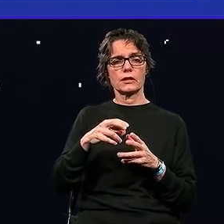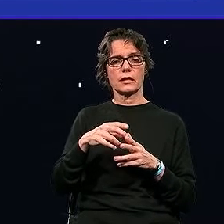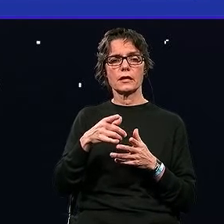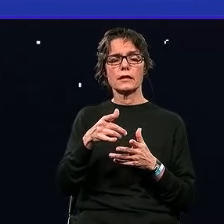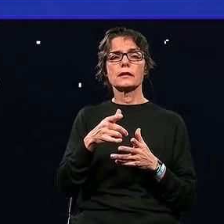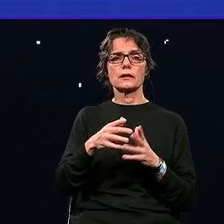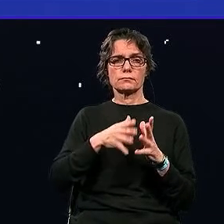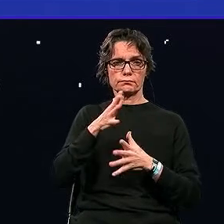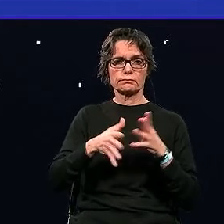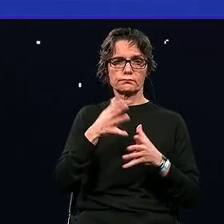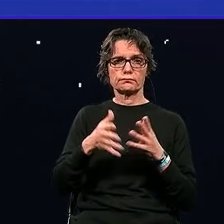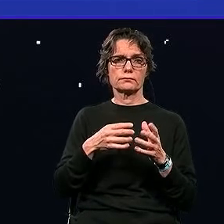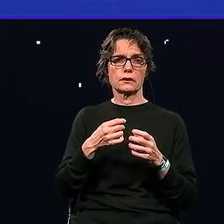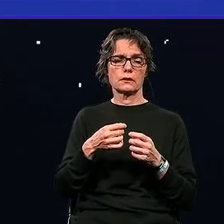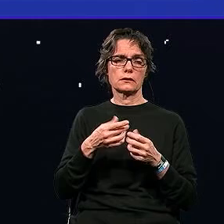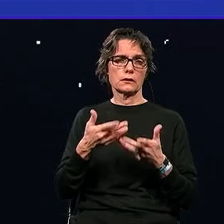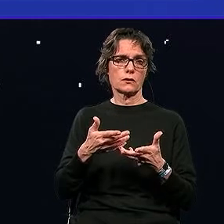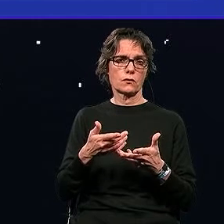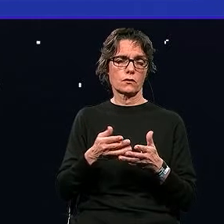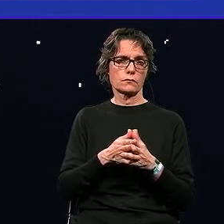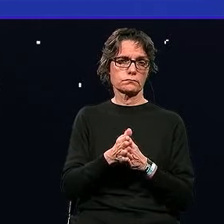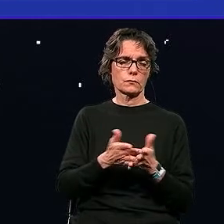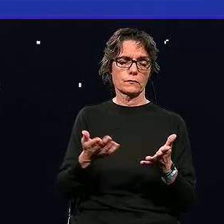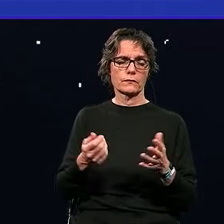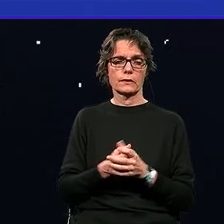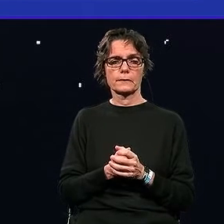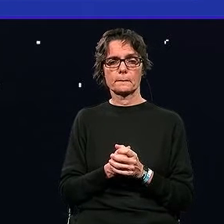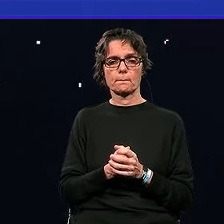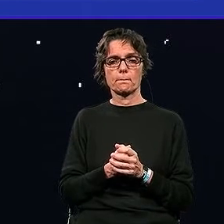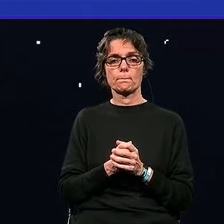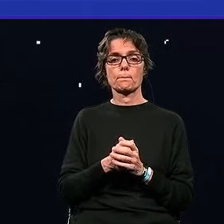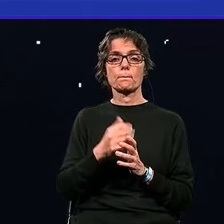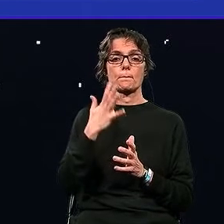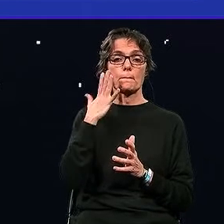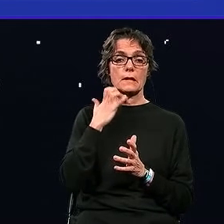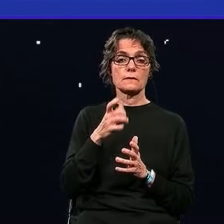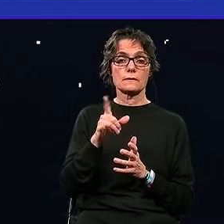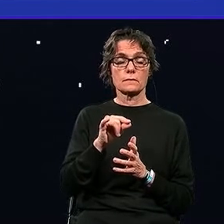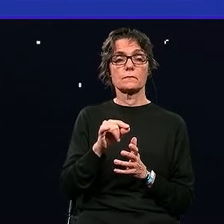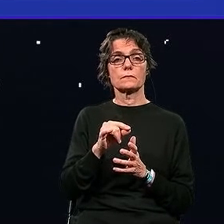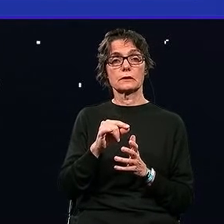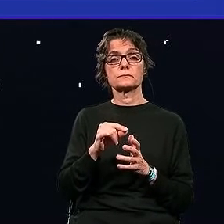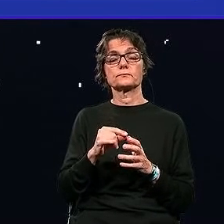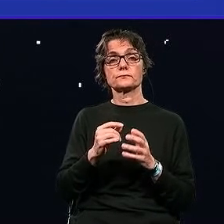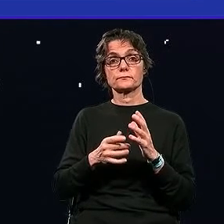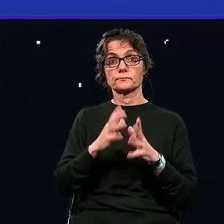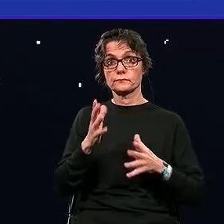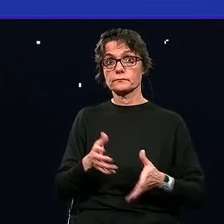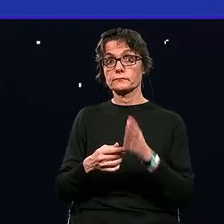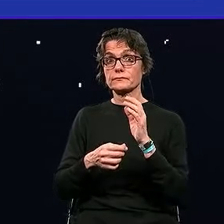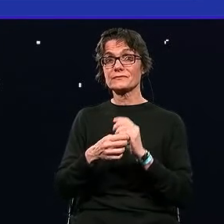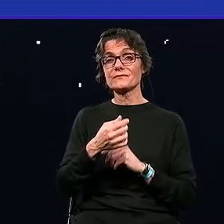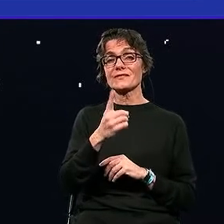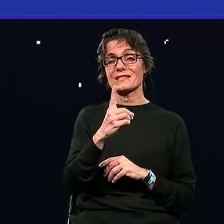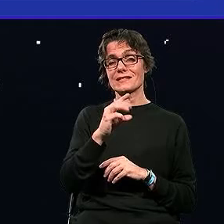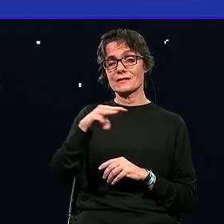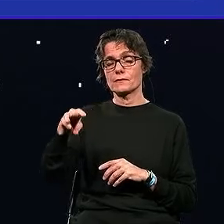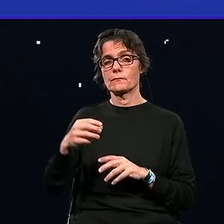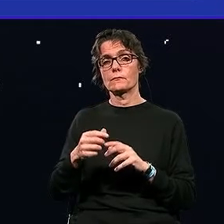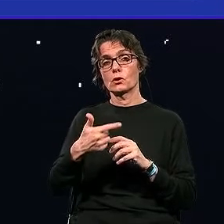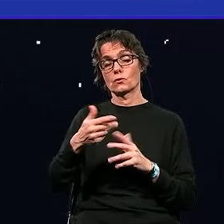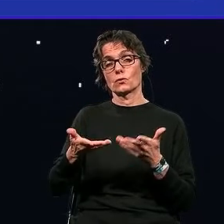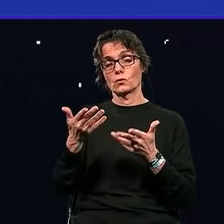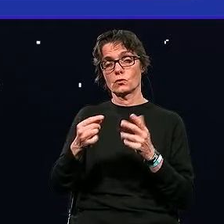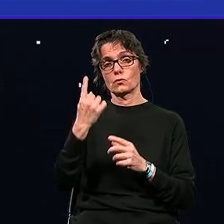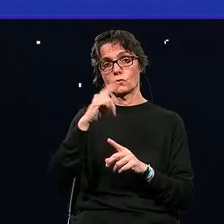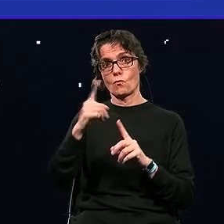most factories. Plastics, we in Europe produce about 60 million tons of it a year, most of it from virgin